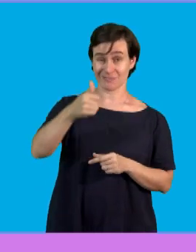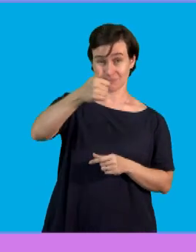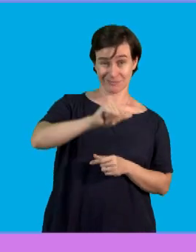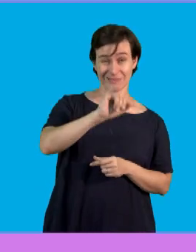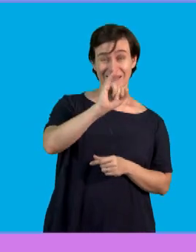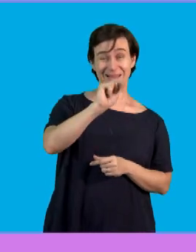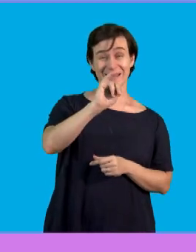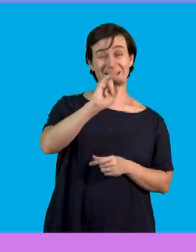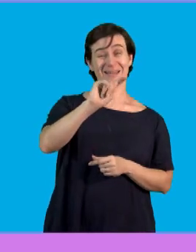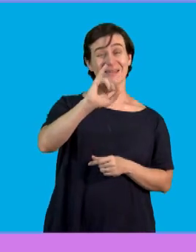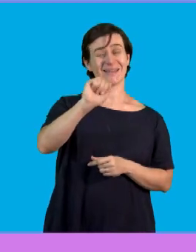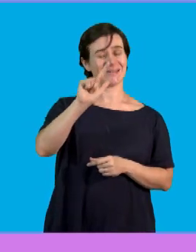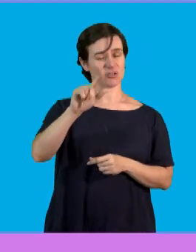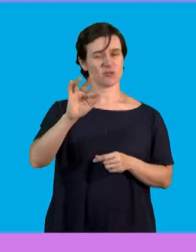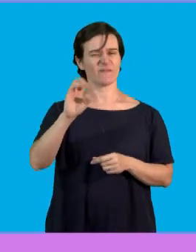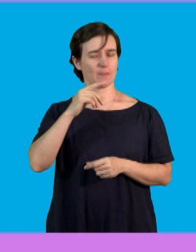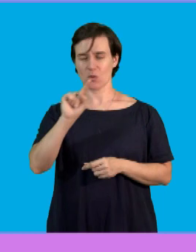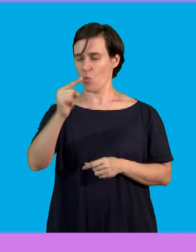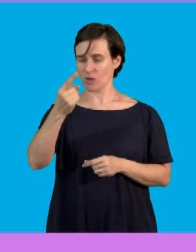which the initial fee is